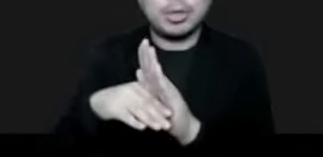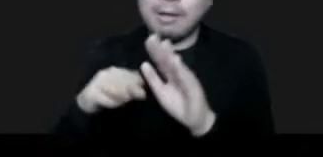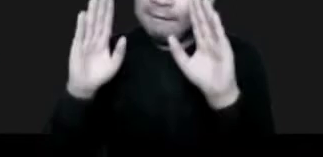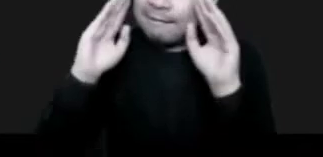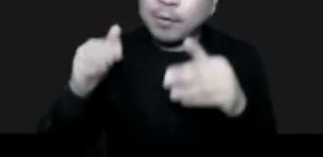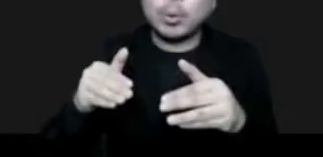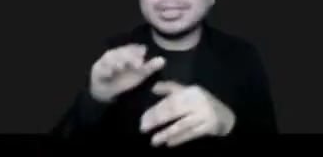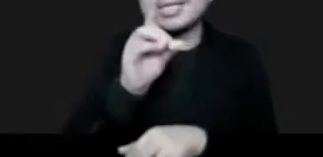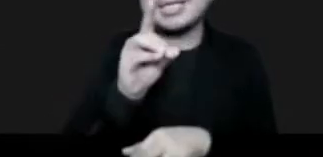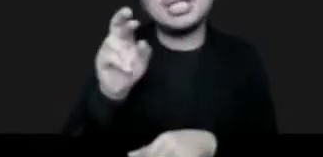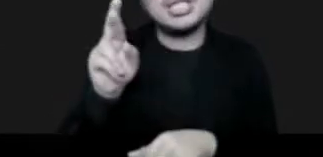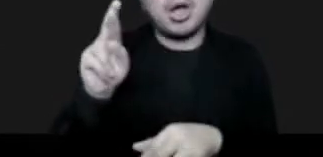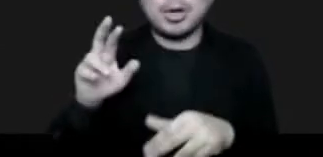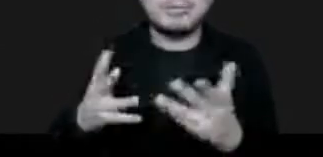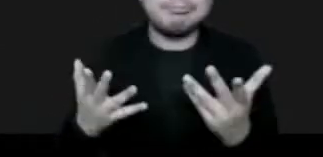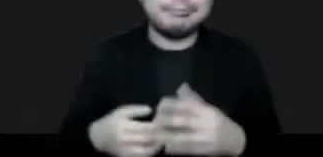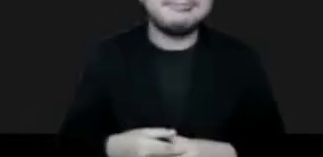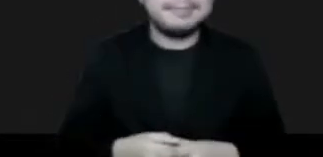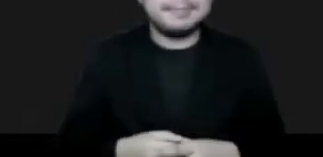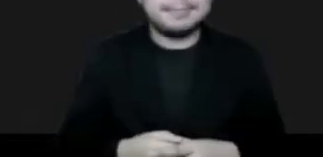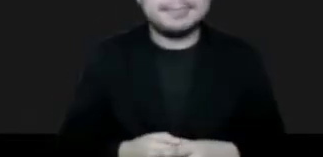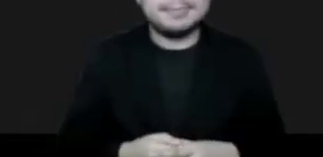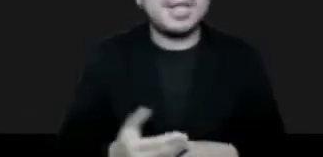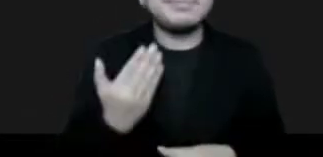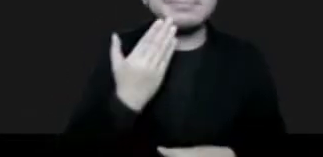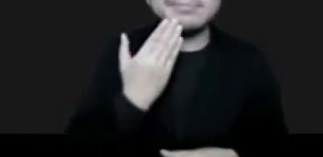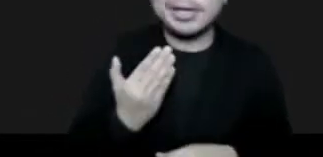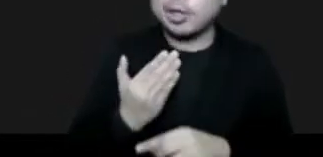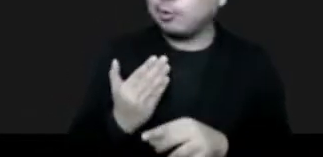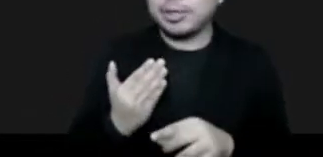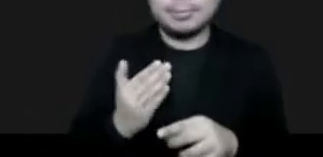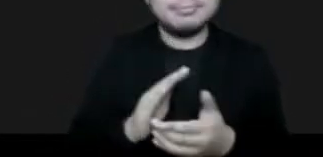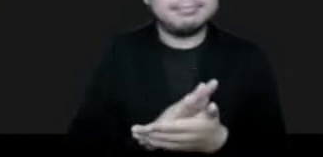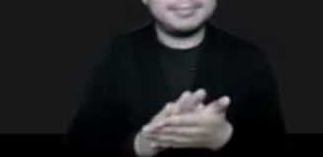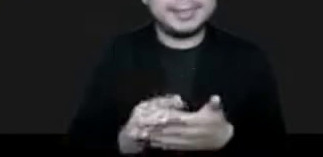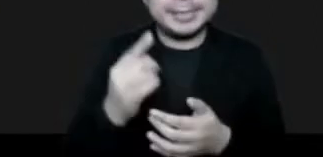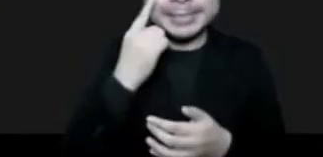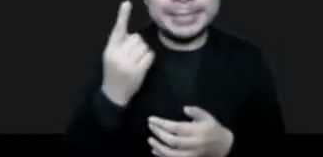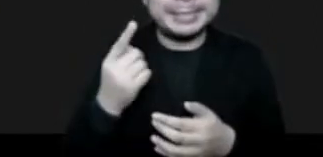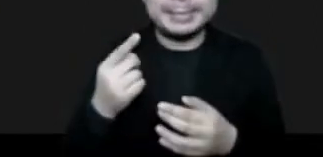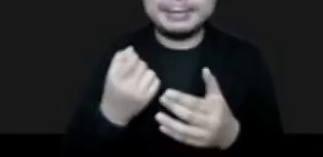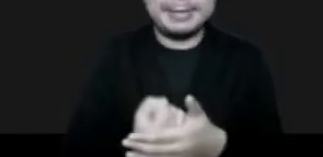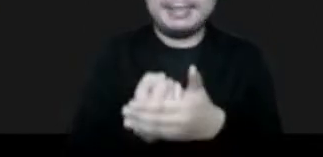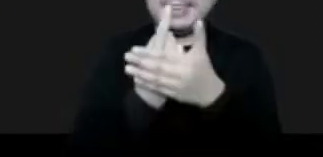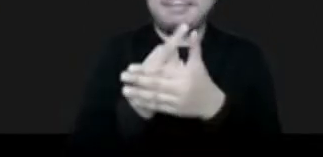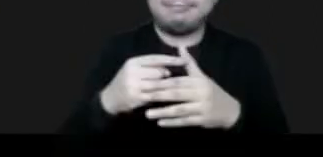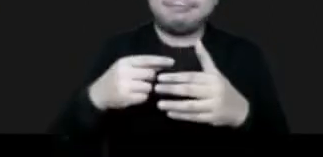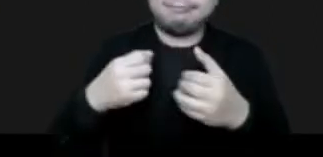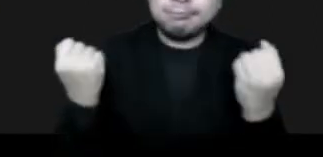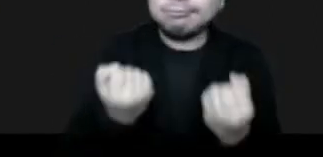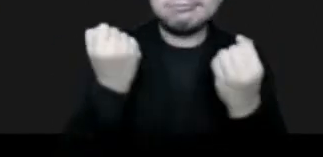Ilham. Thank you for this very nice and insight into what's happening at the global level. We would like now to go to